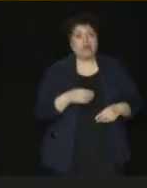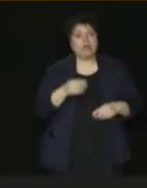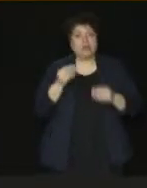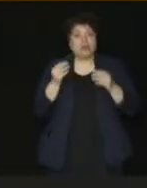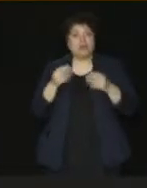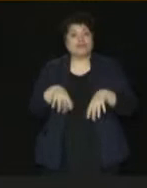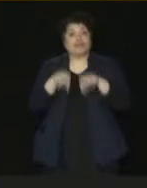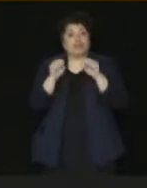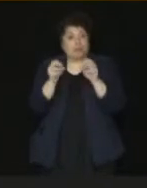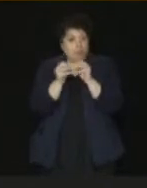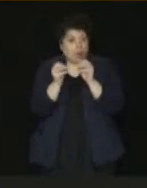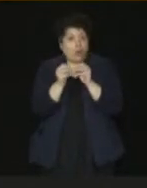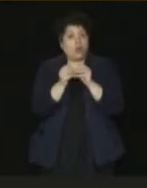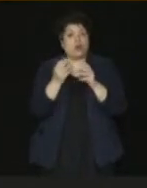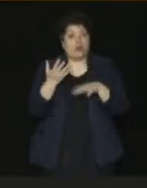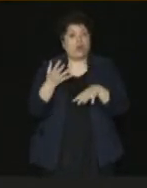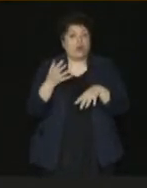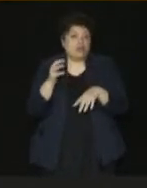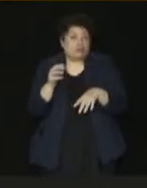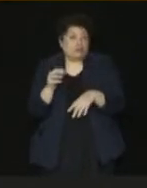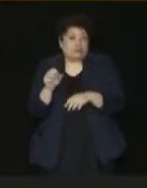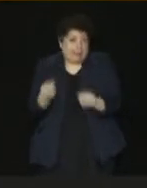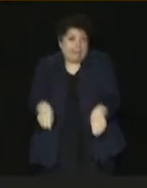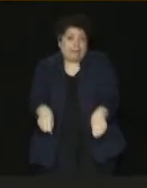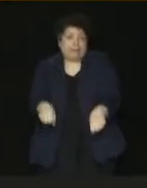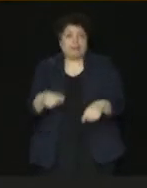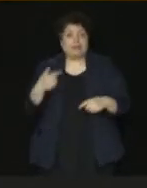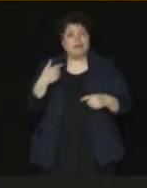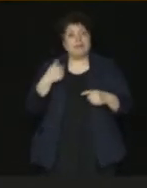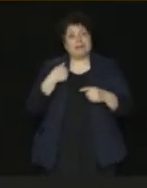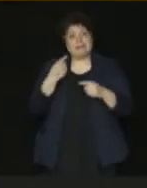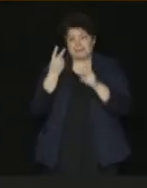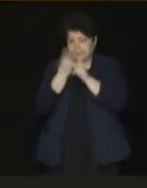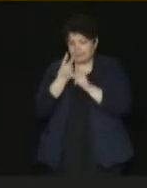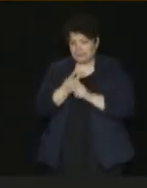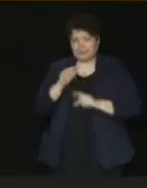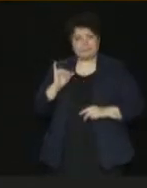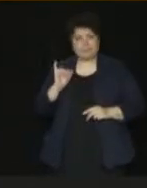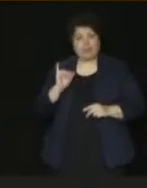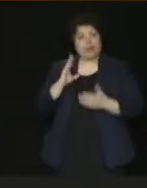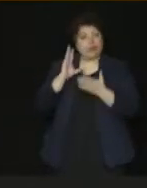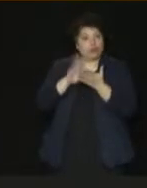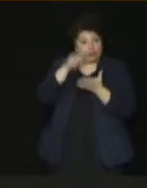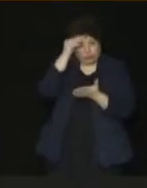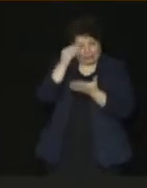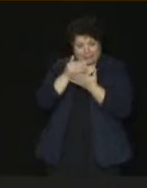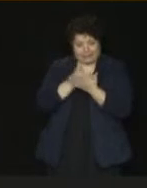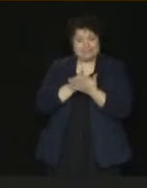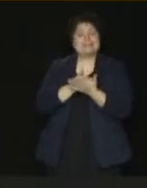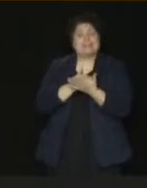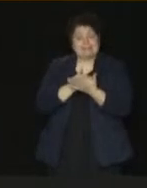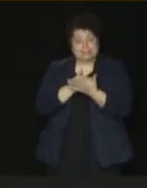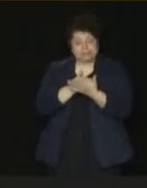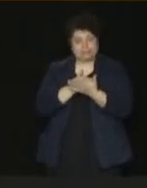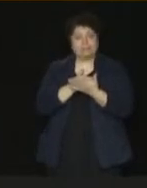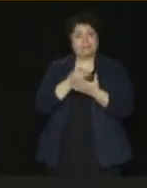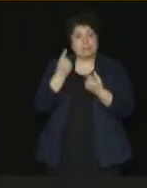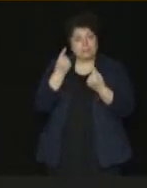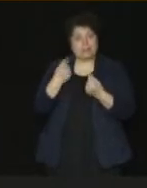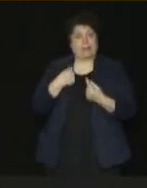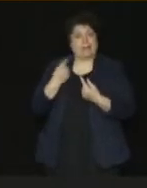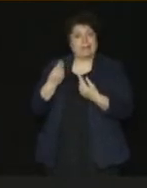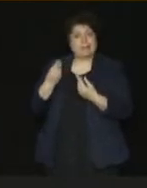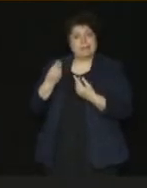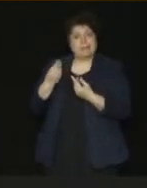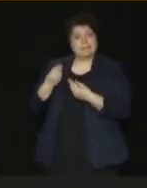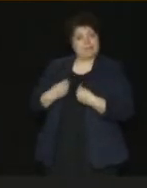do, but there's always going to be ways to draw on lessons learned and inspiration from other countries, although I